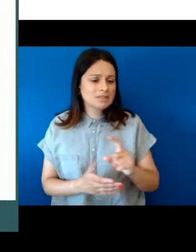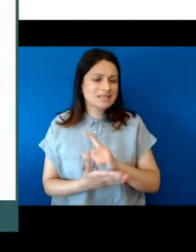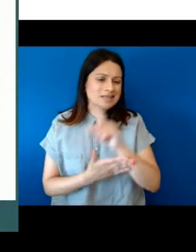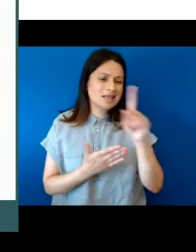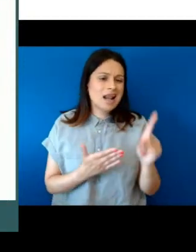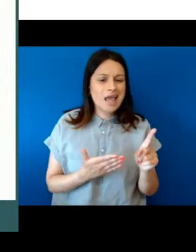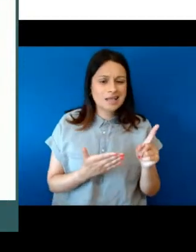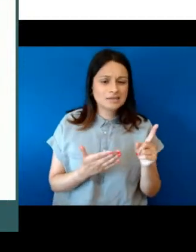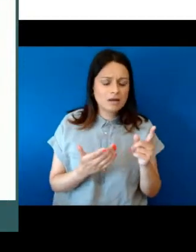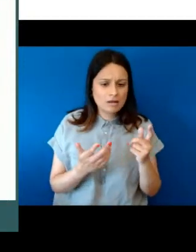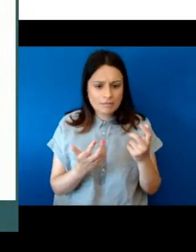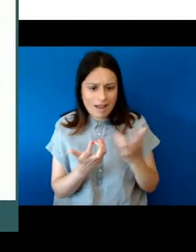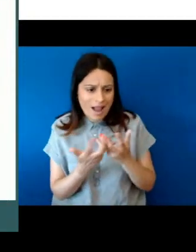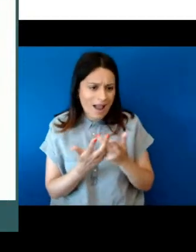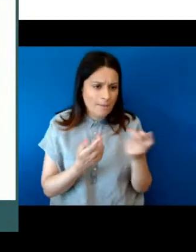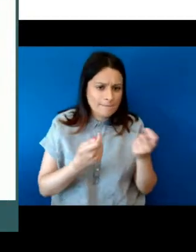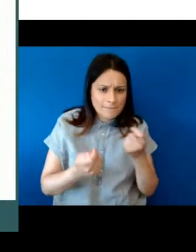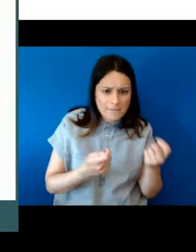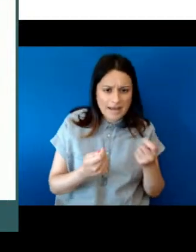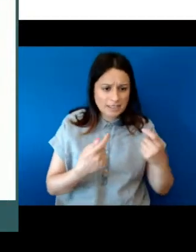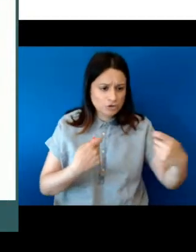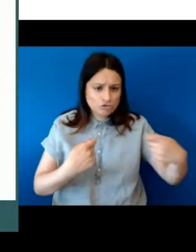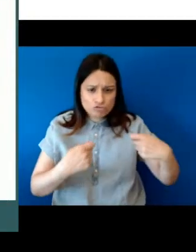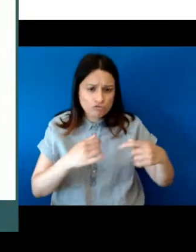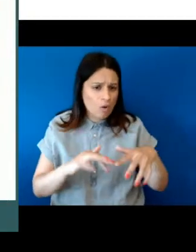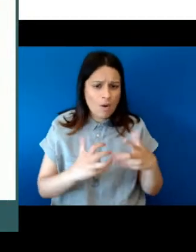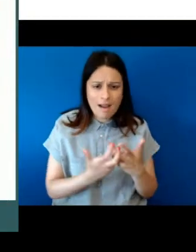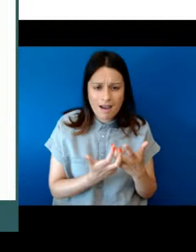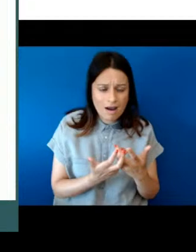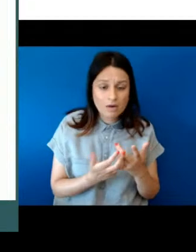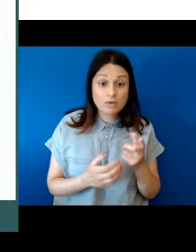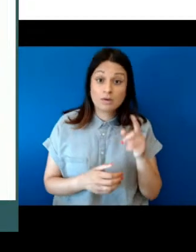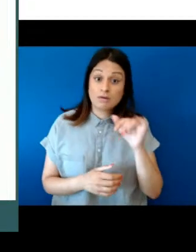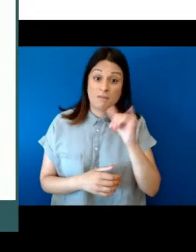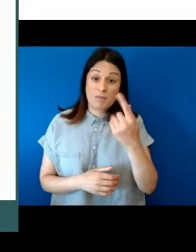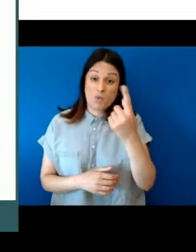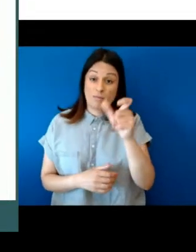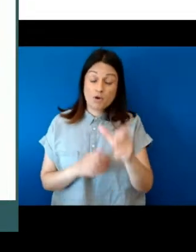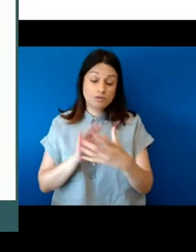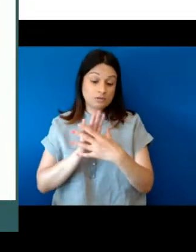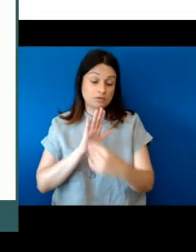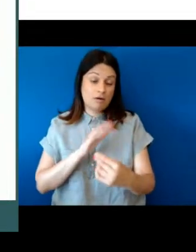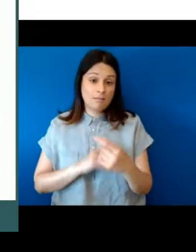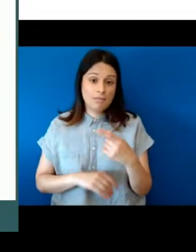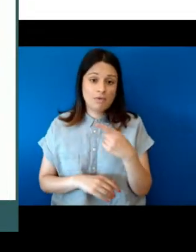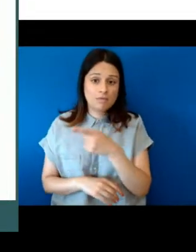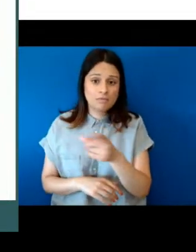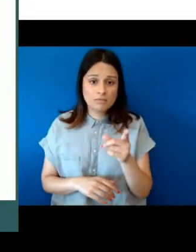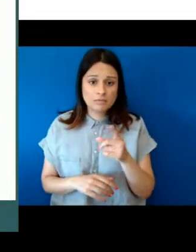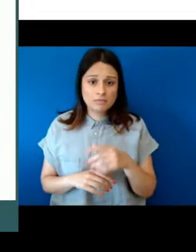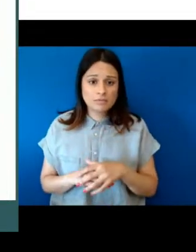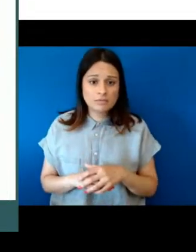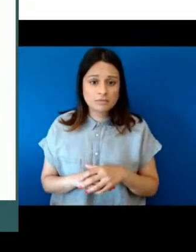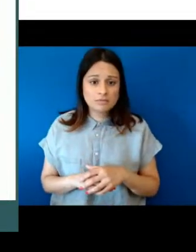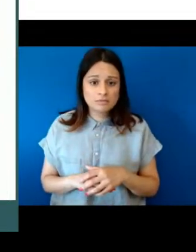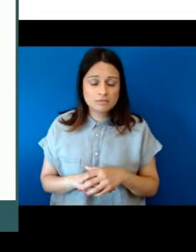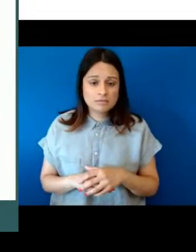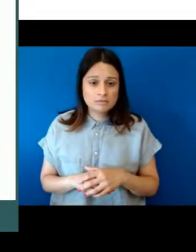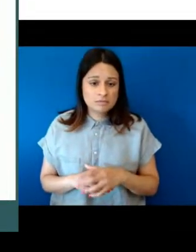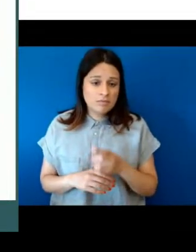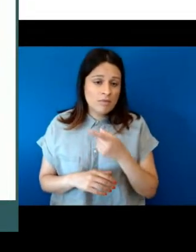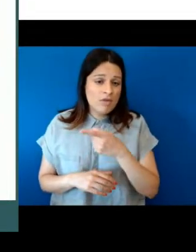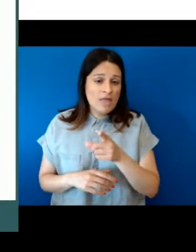techniques on this, but it might be that somebody, say for example, is doing rigorous cleaning